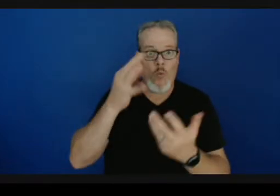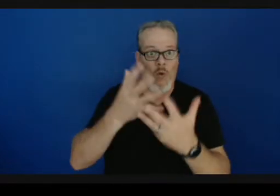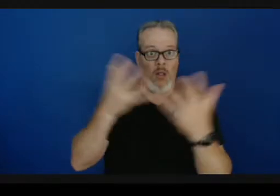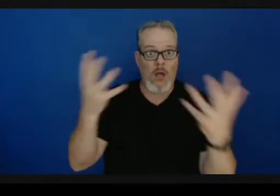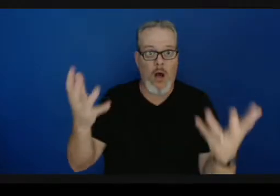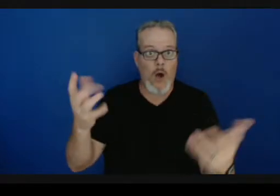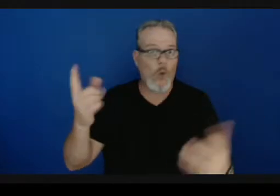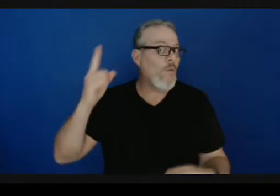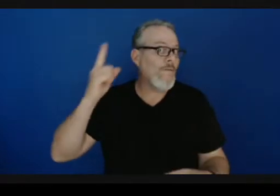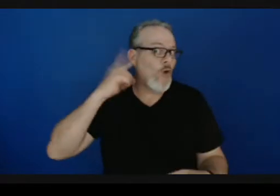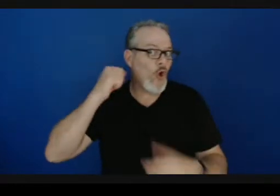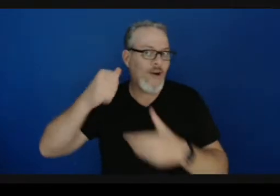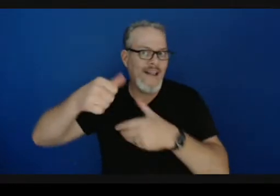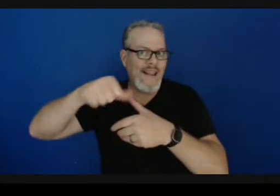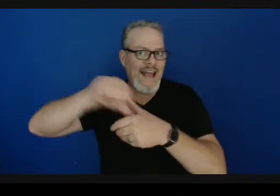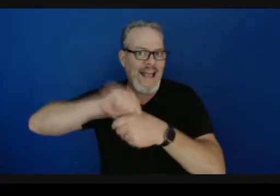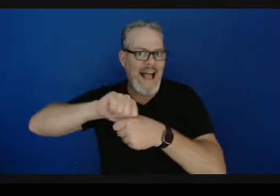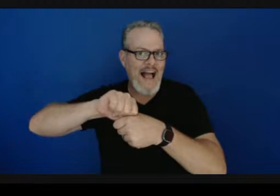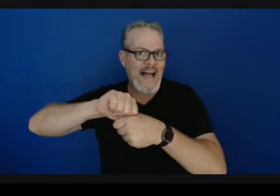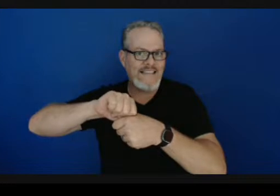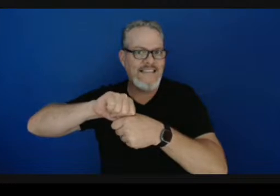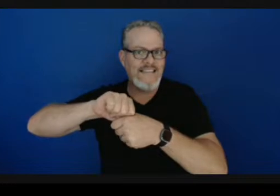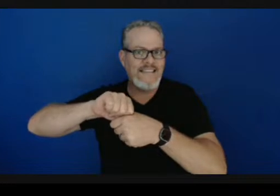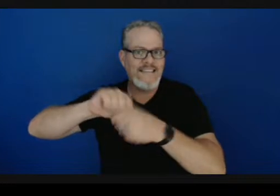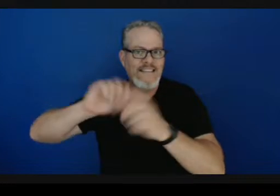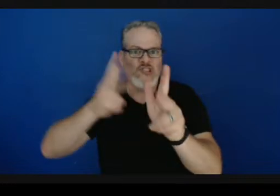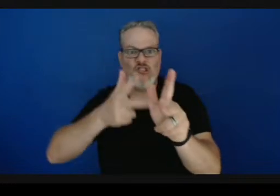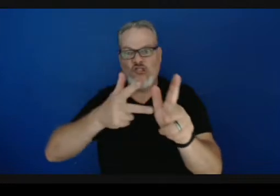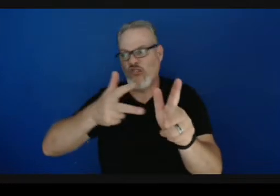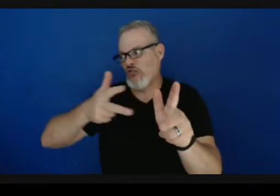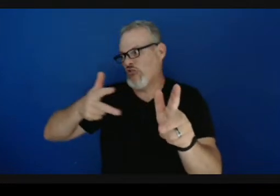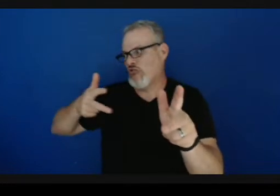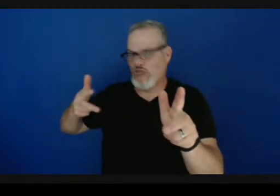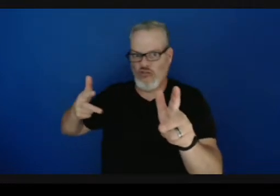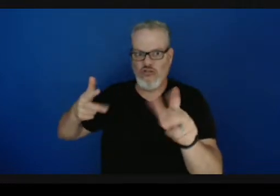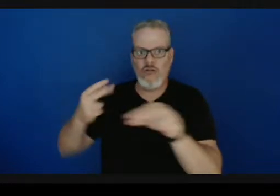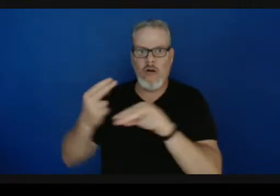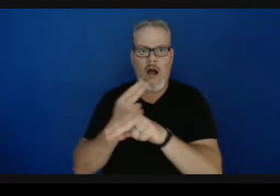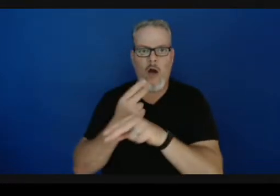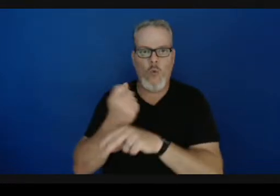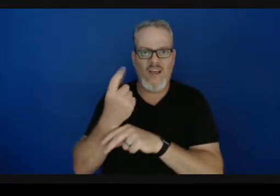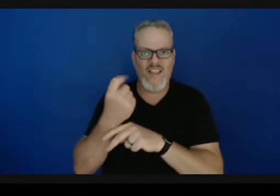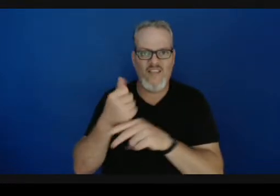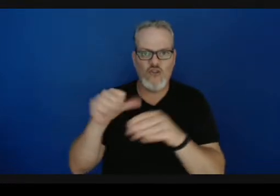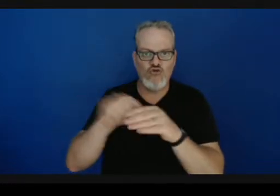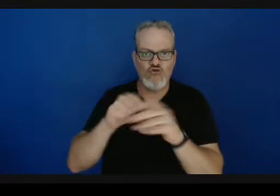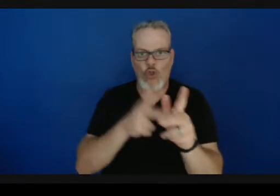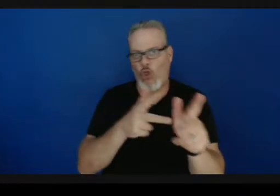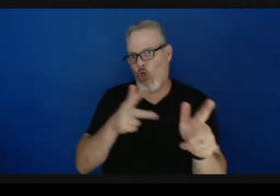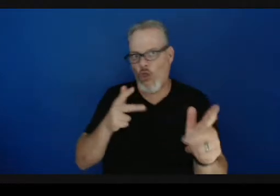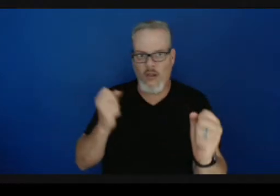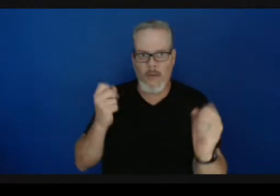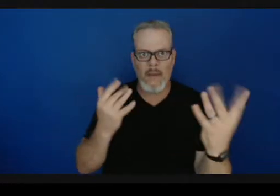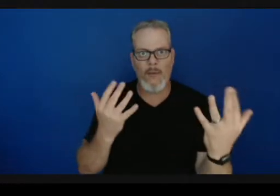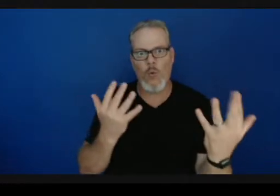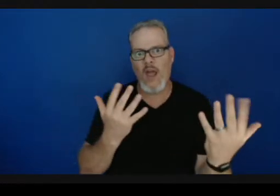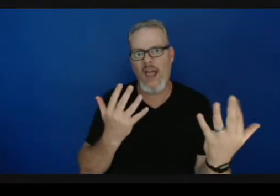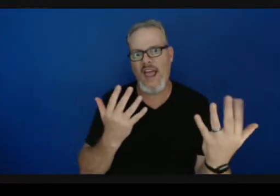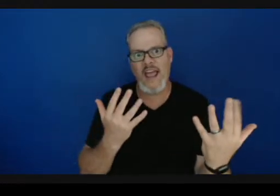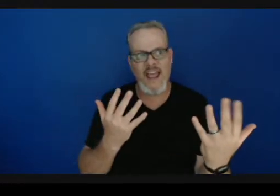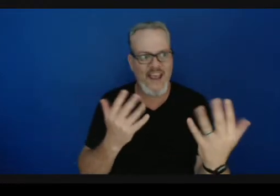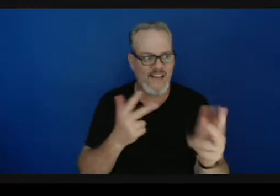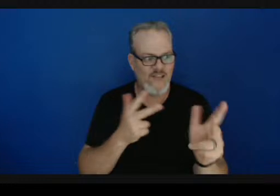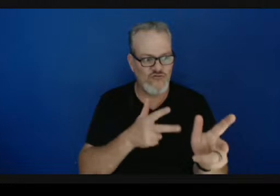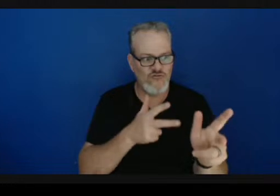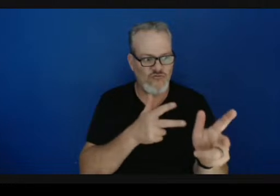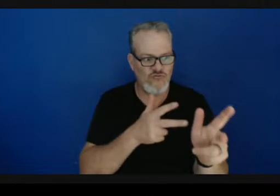gas stations were getting jammed up on Highway 11, but we didn't know the details of it and how bad the traffic jams were. We